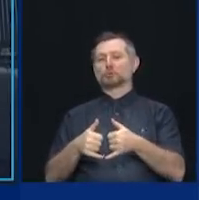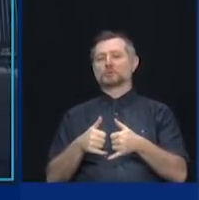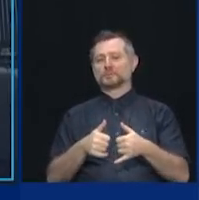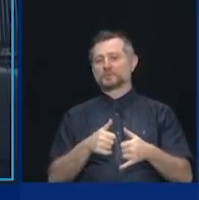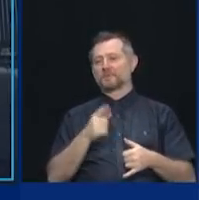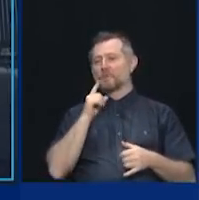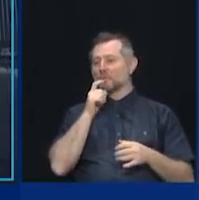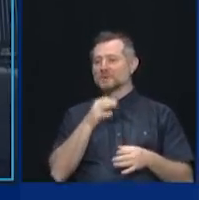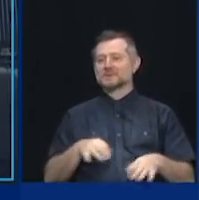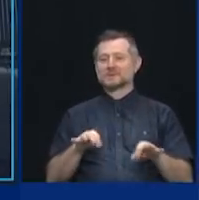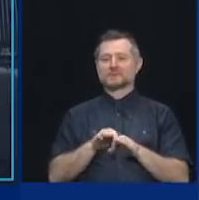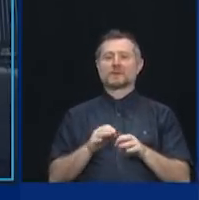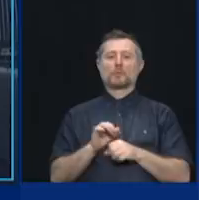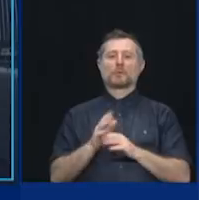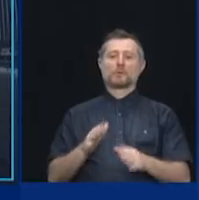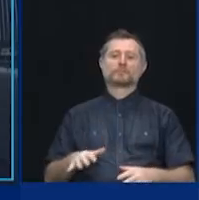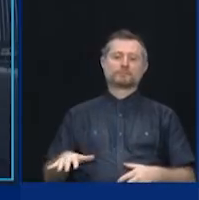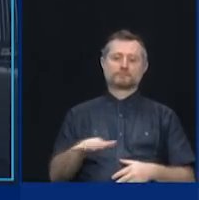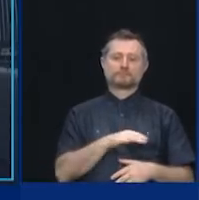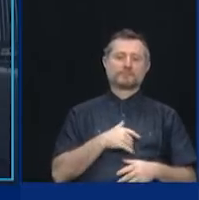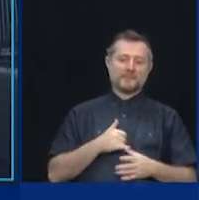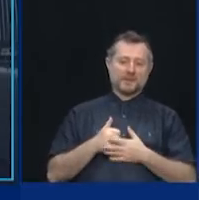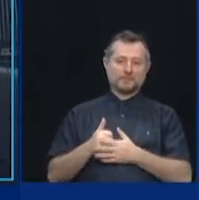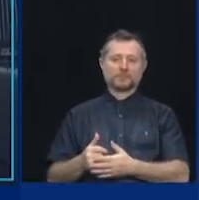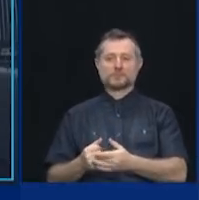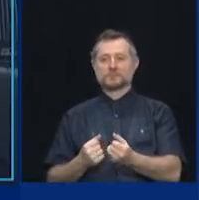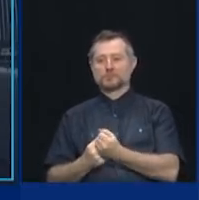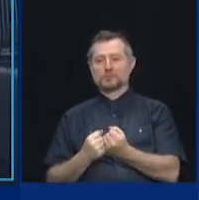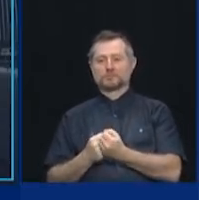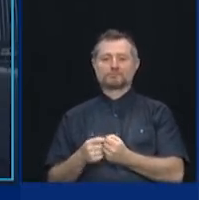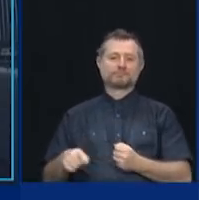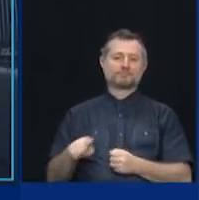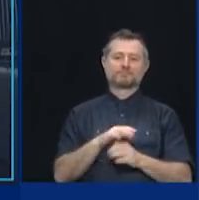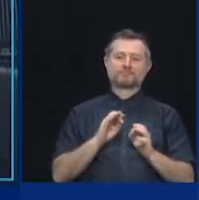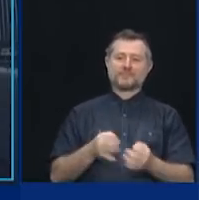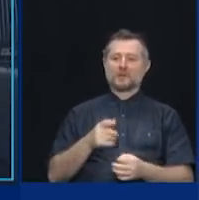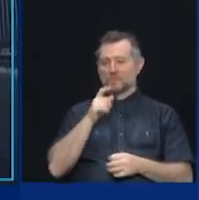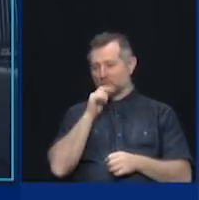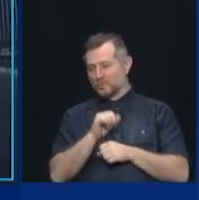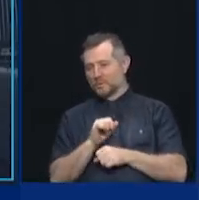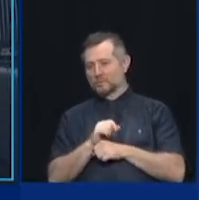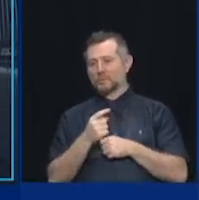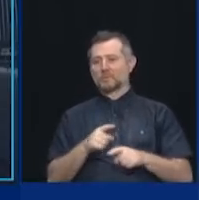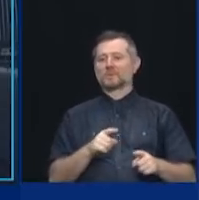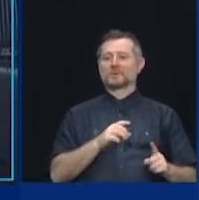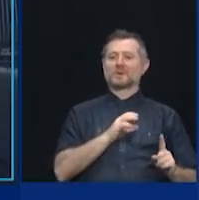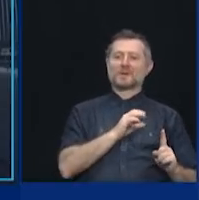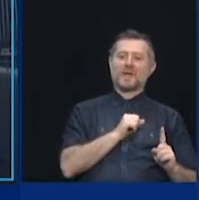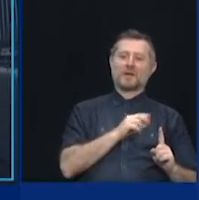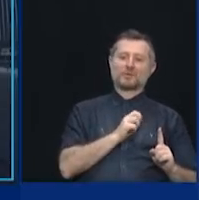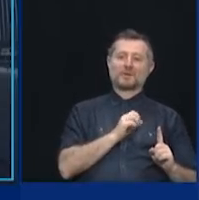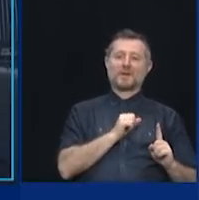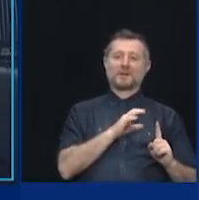the support for the working families that we provided during the CARES Act. That does deserve a round of applause.